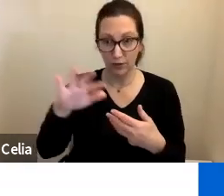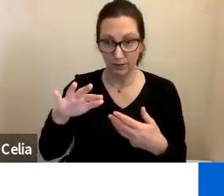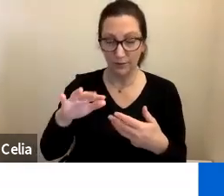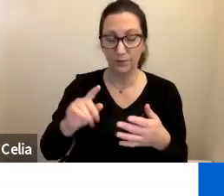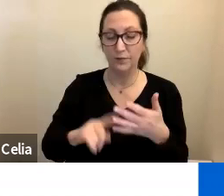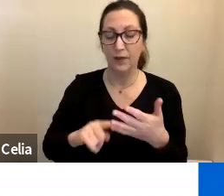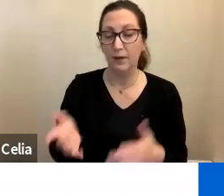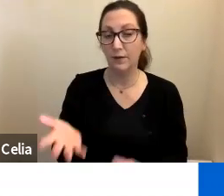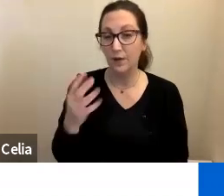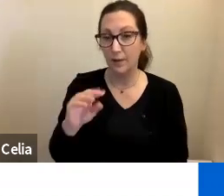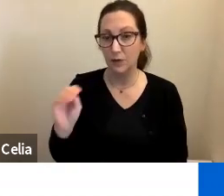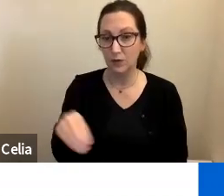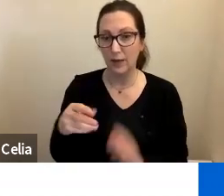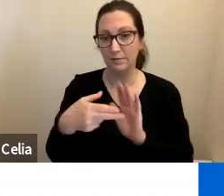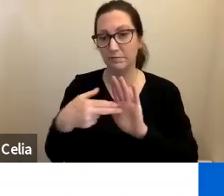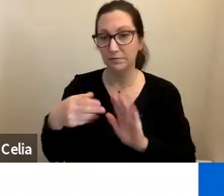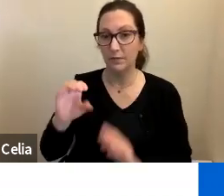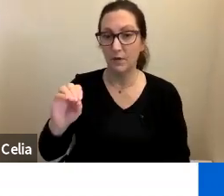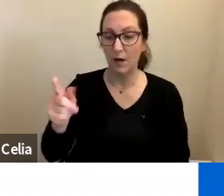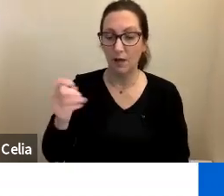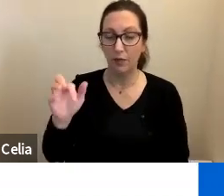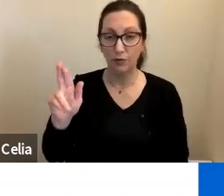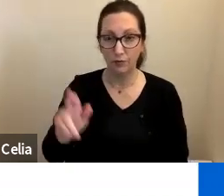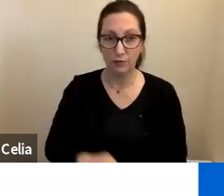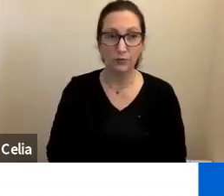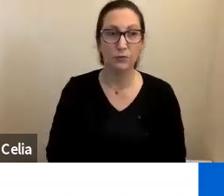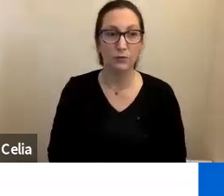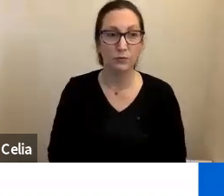5% to those we've identified here as other.